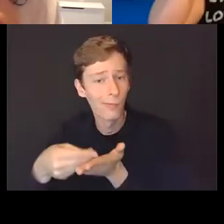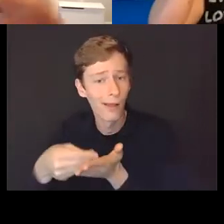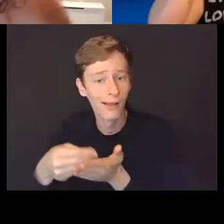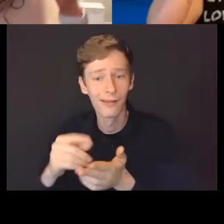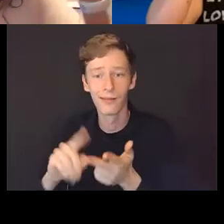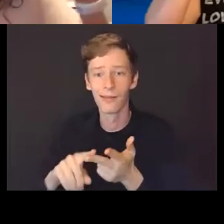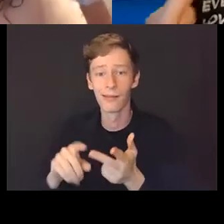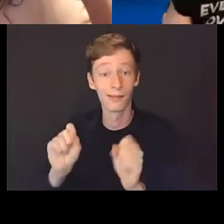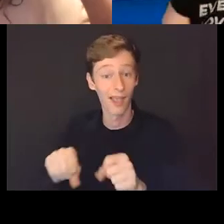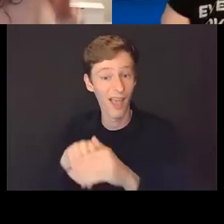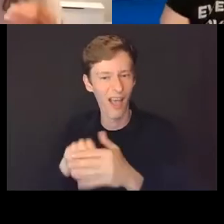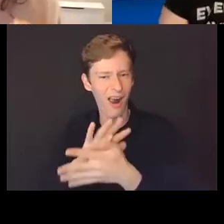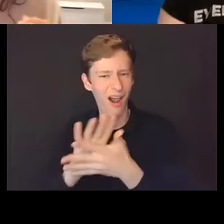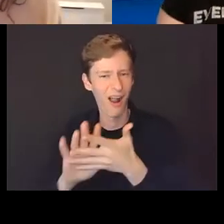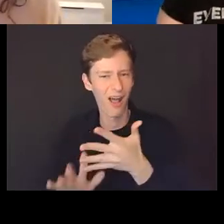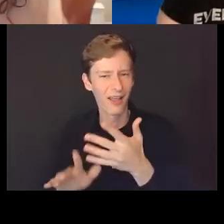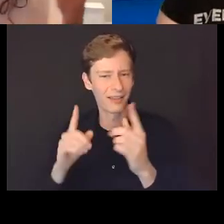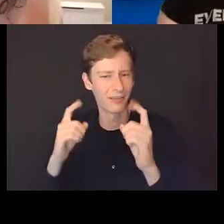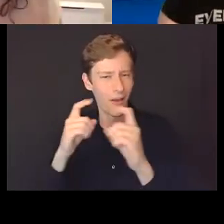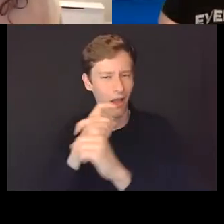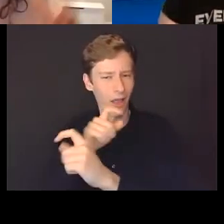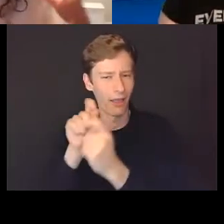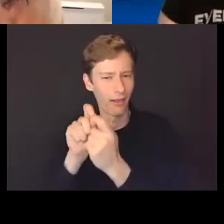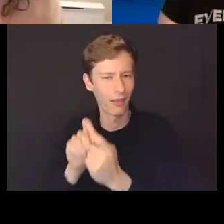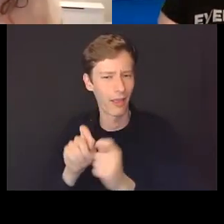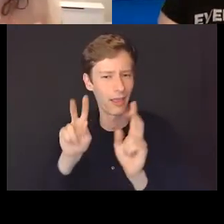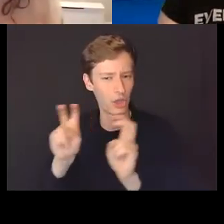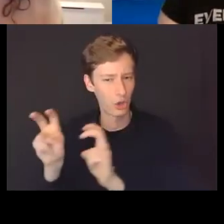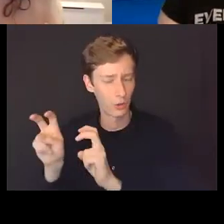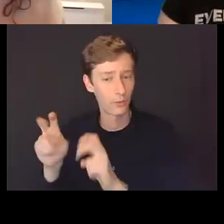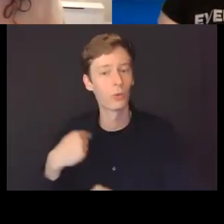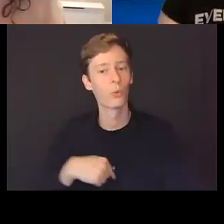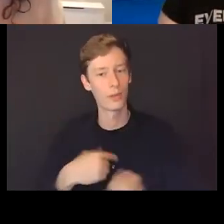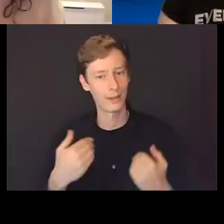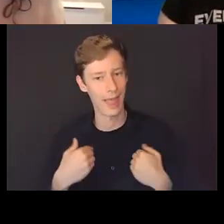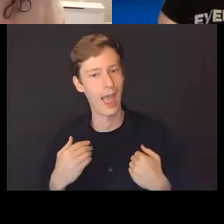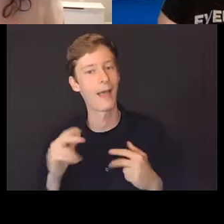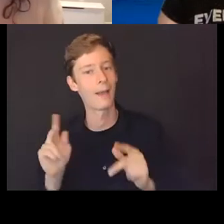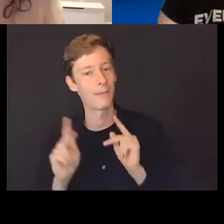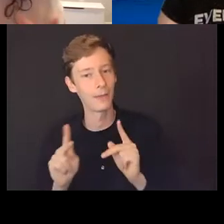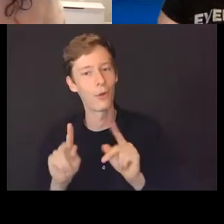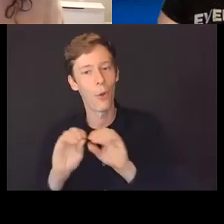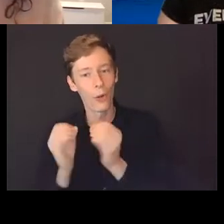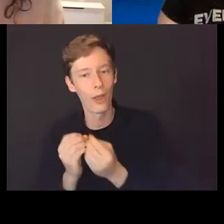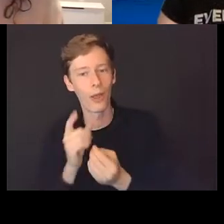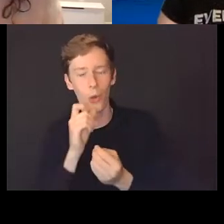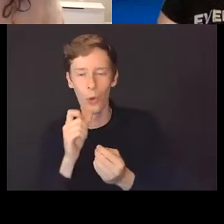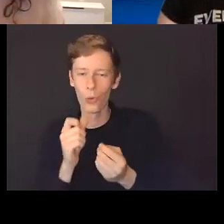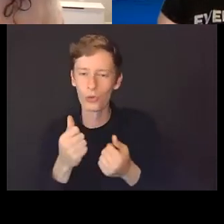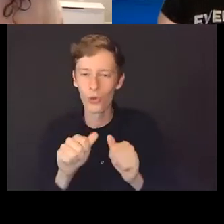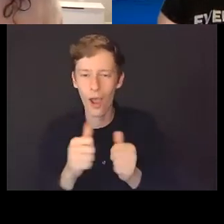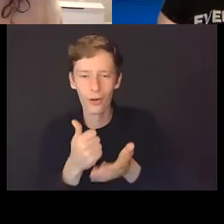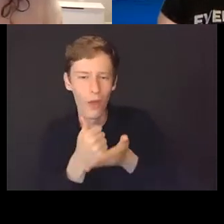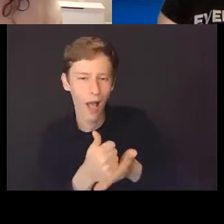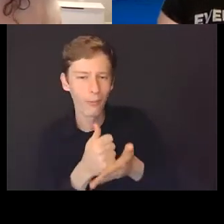thing. And we have abortion funders who are providing, who are filling those gaps, ensuring people have true access